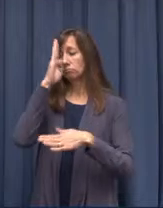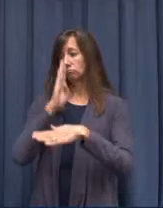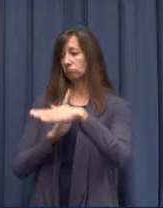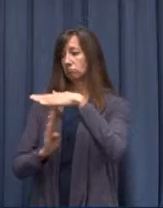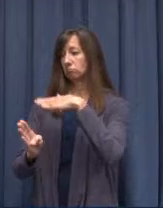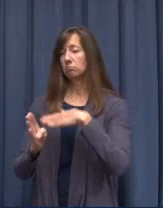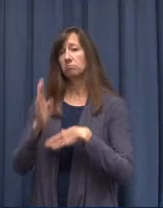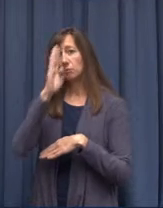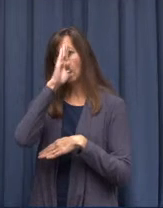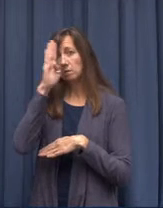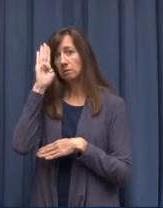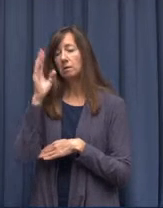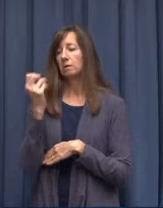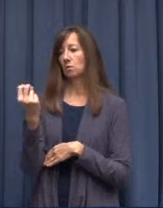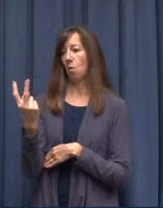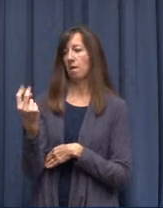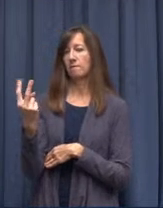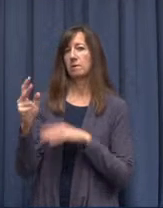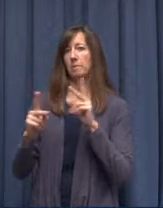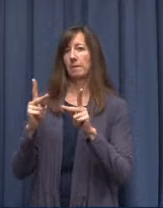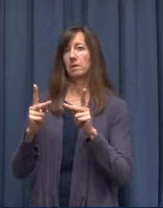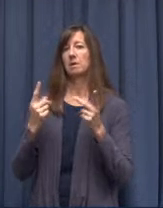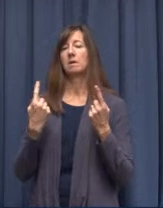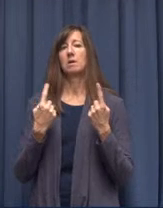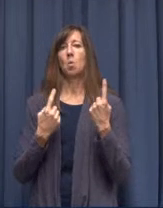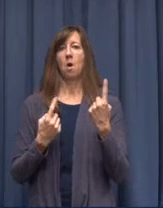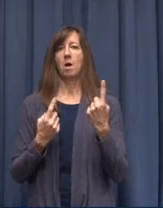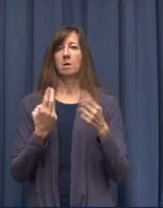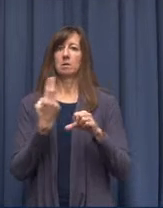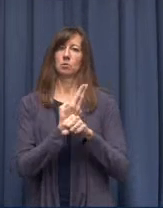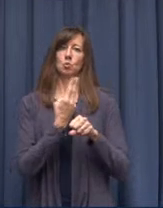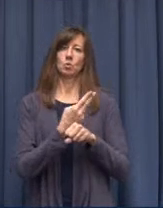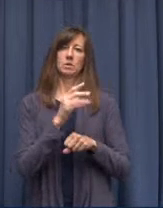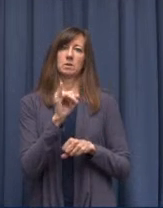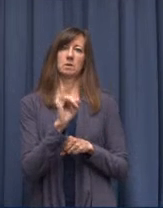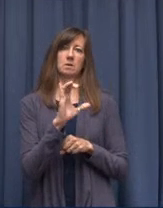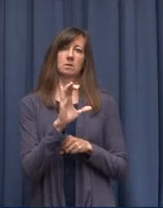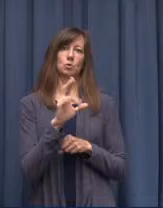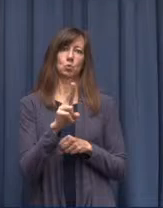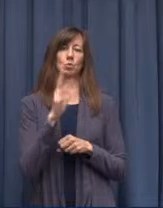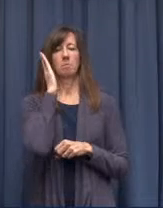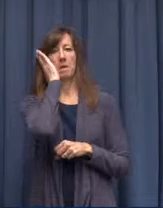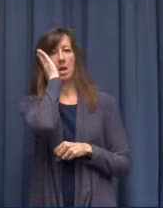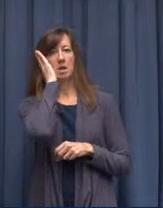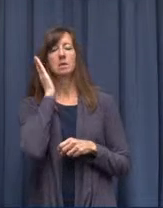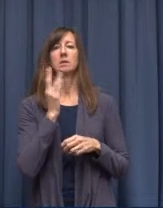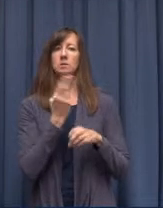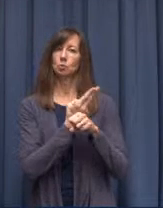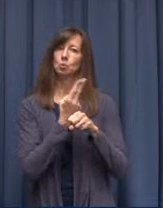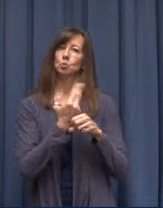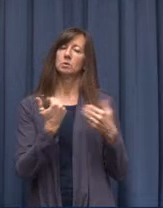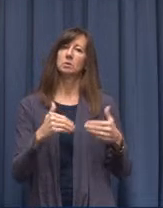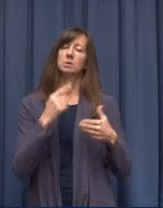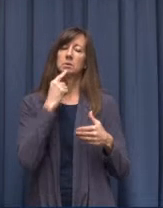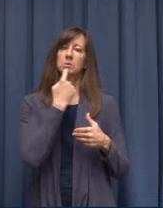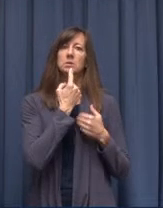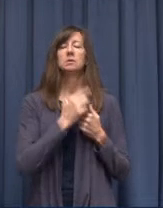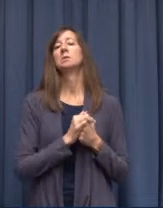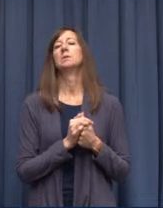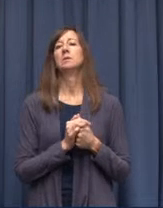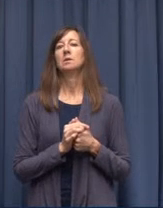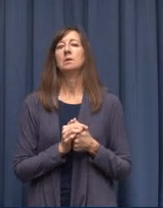whom is on an ICU. What I really want to point your attention to, though, is the very clear now trend